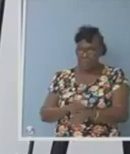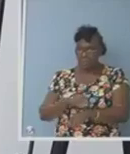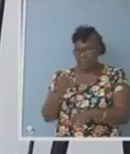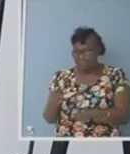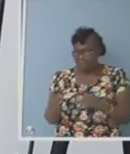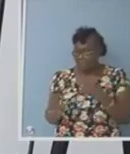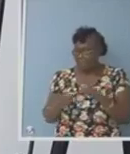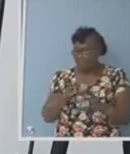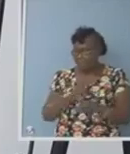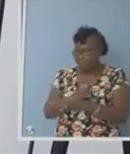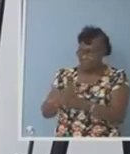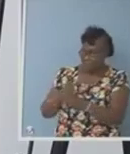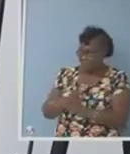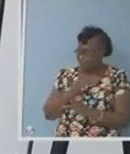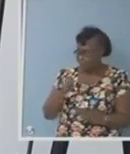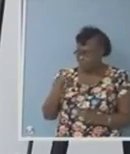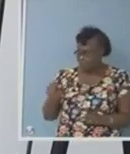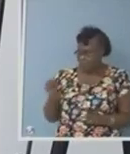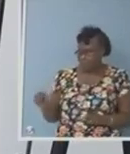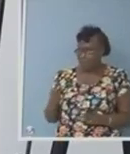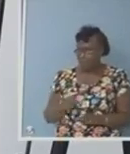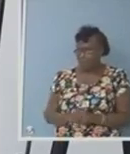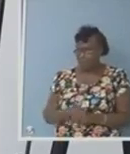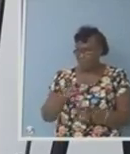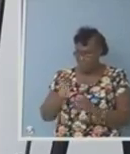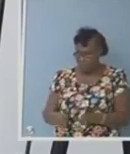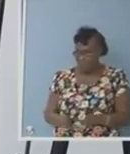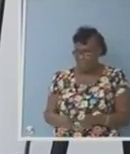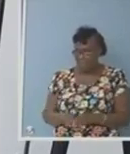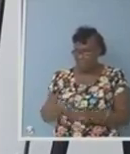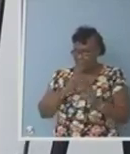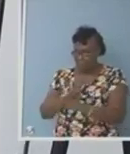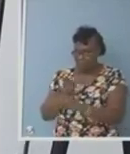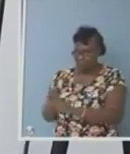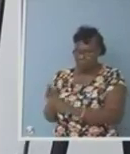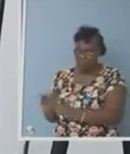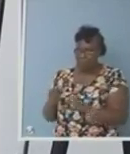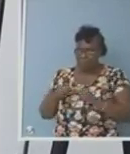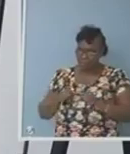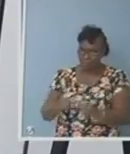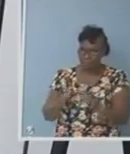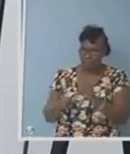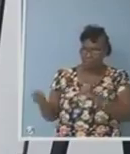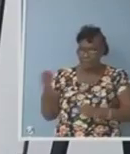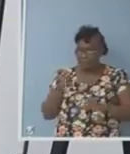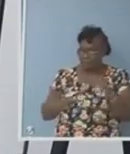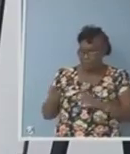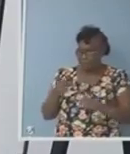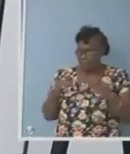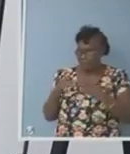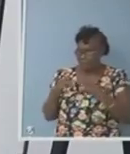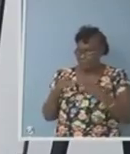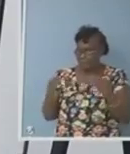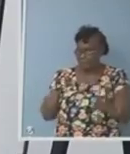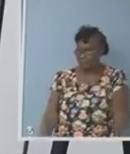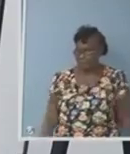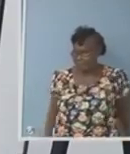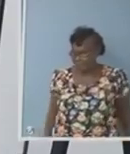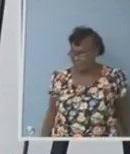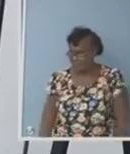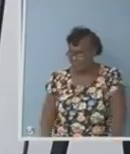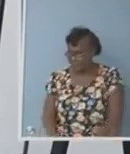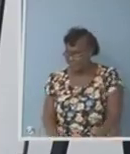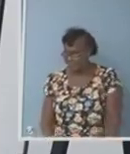your batteries so that you can be sharp and ready to continue to fight this battle? Very interesting question with you.